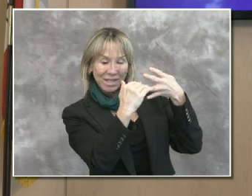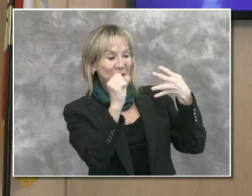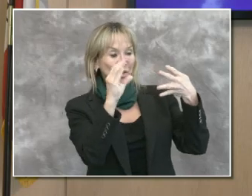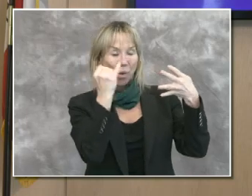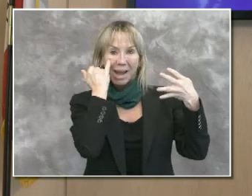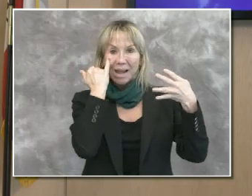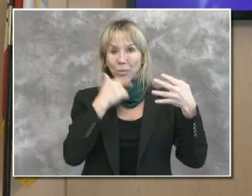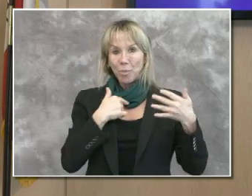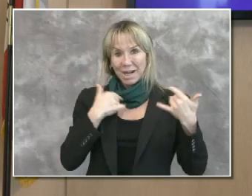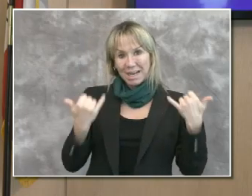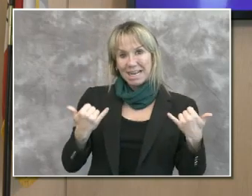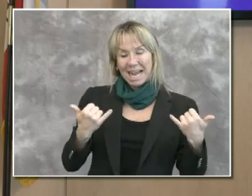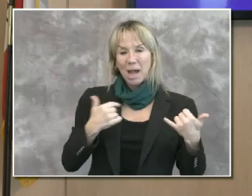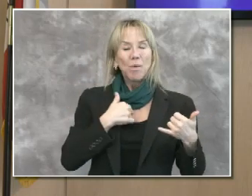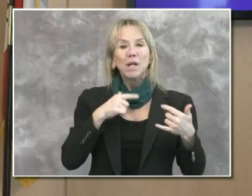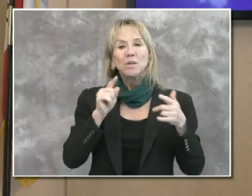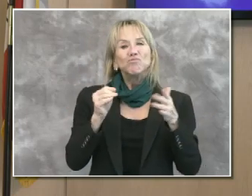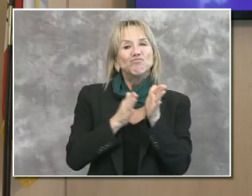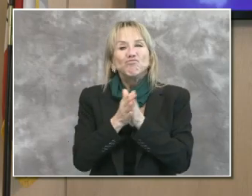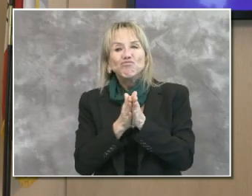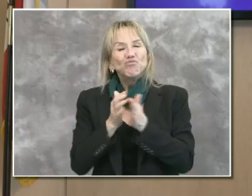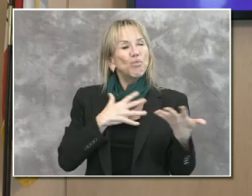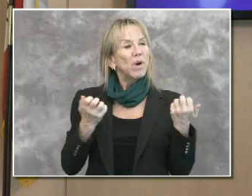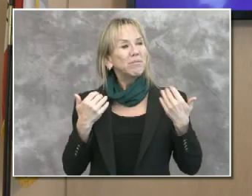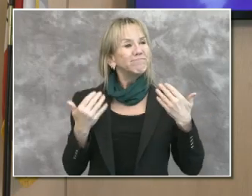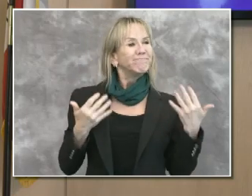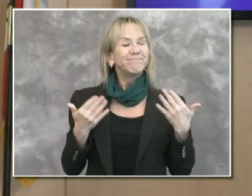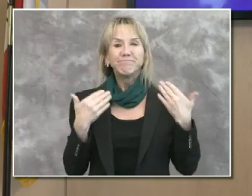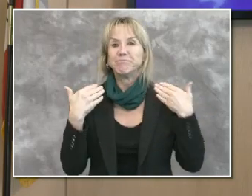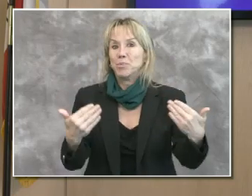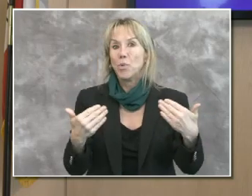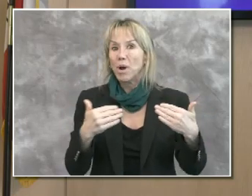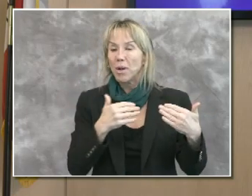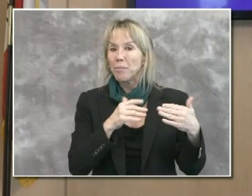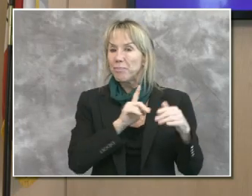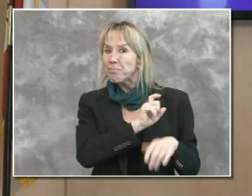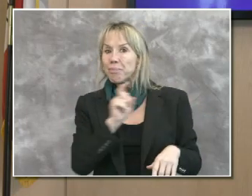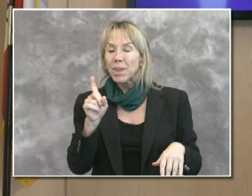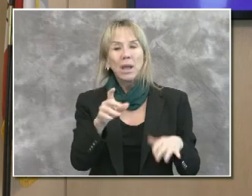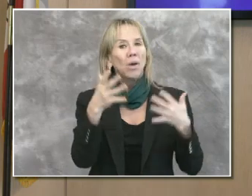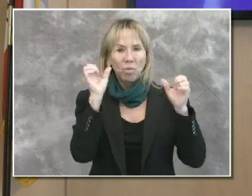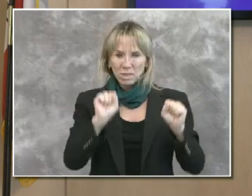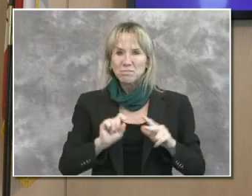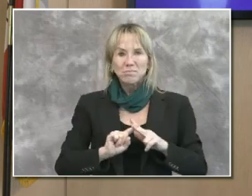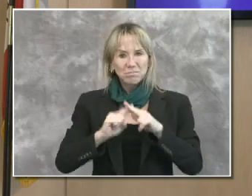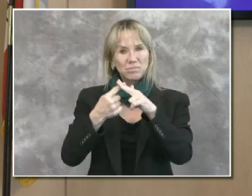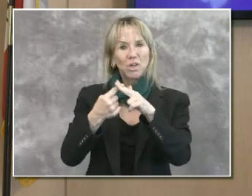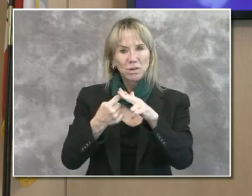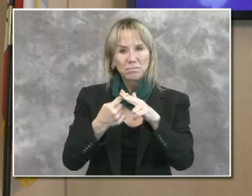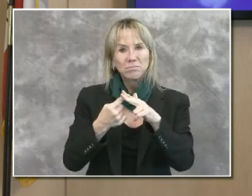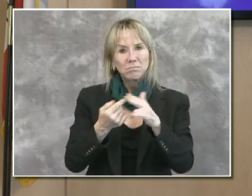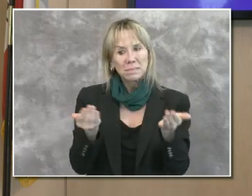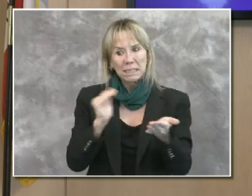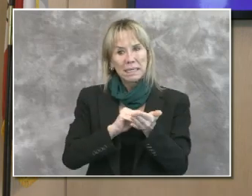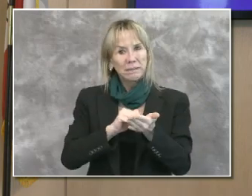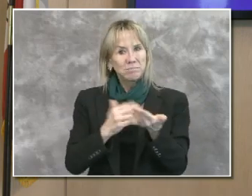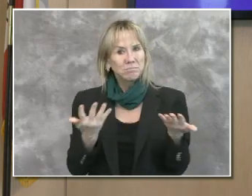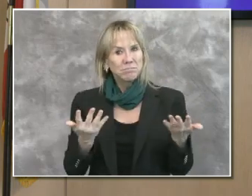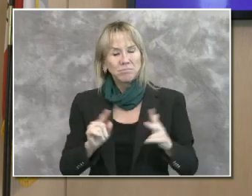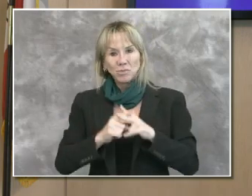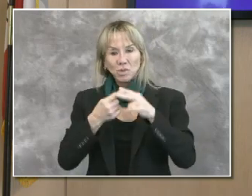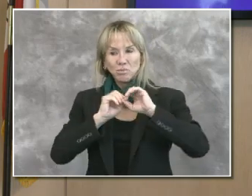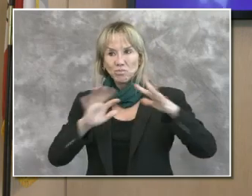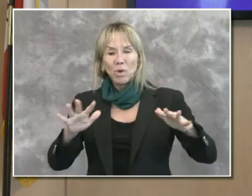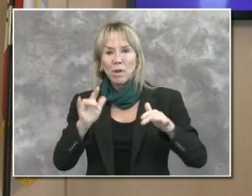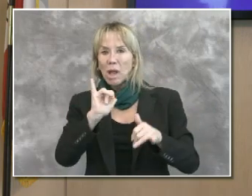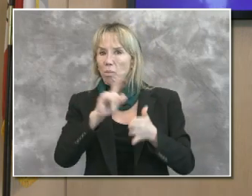if we become too antsy, then we could very well trigger a situation here, the likes of which we've seen around the